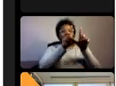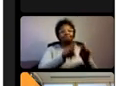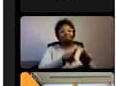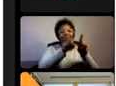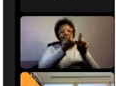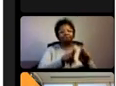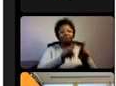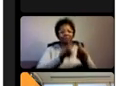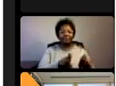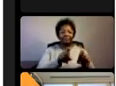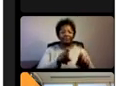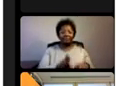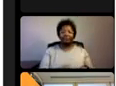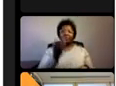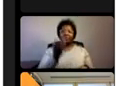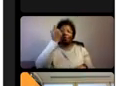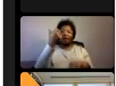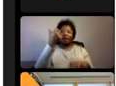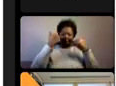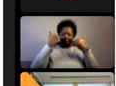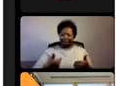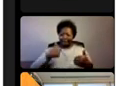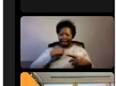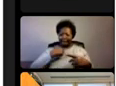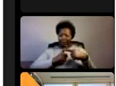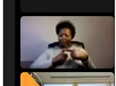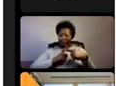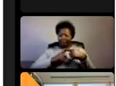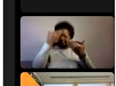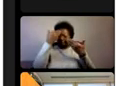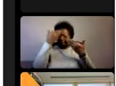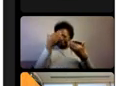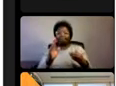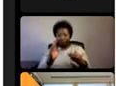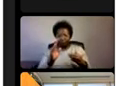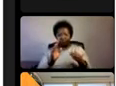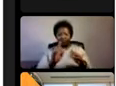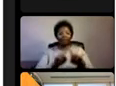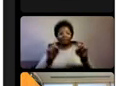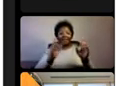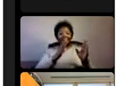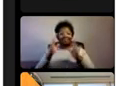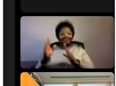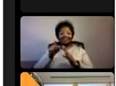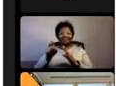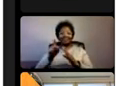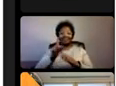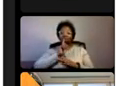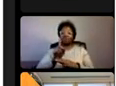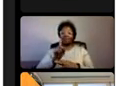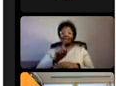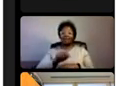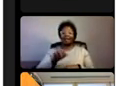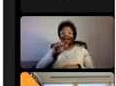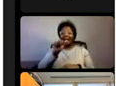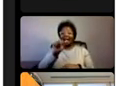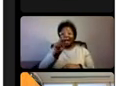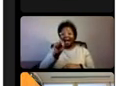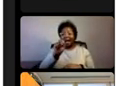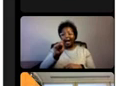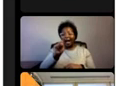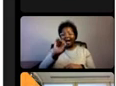be asymptomatic. You won't even know you tested. And the antigen test is so important because it's kind of